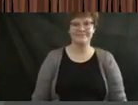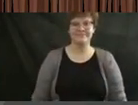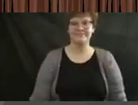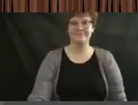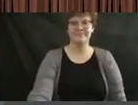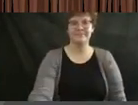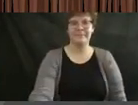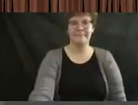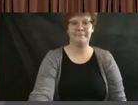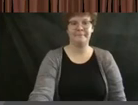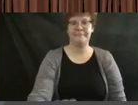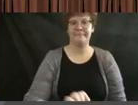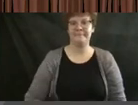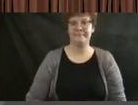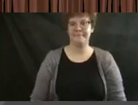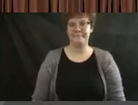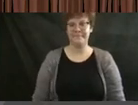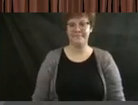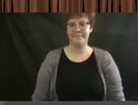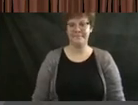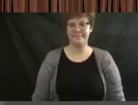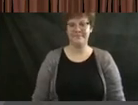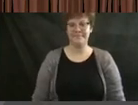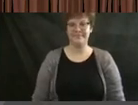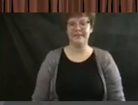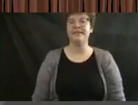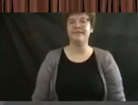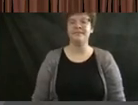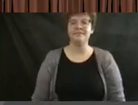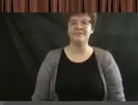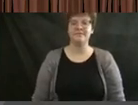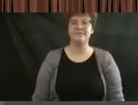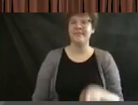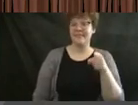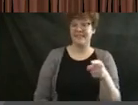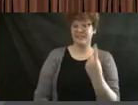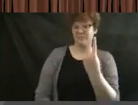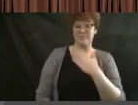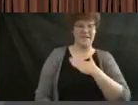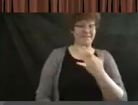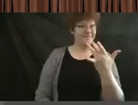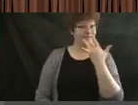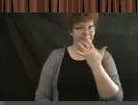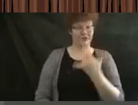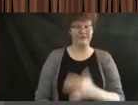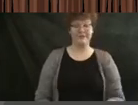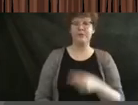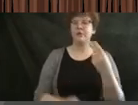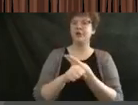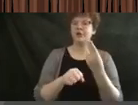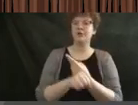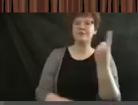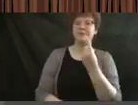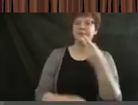So next and probably last thing that we have to do here, and this is one of my favorites, is that we're gonna use something called a blob